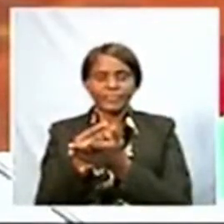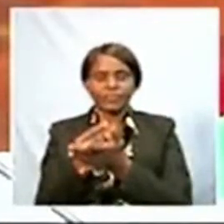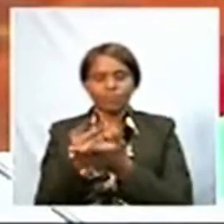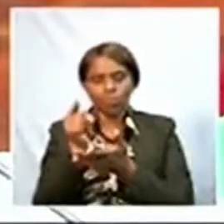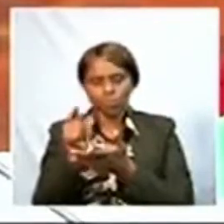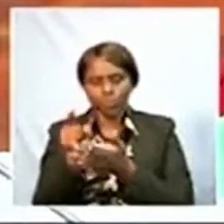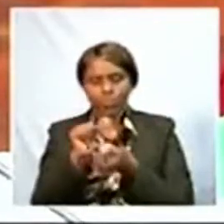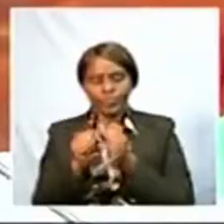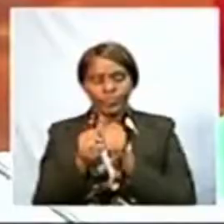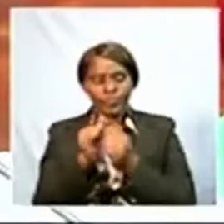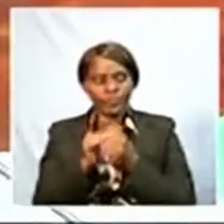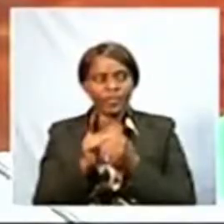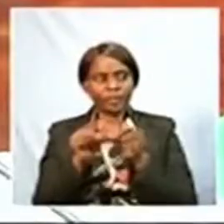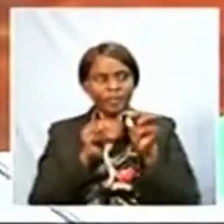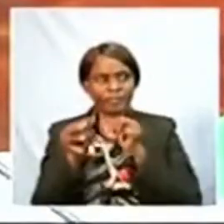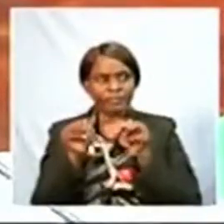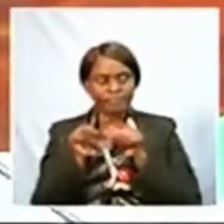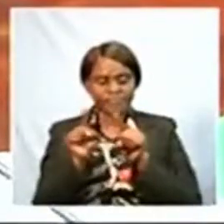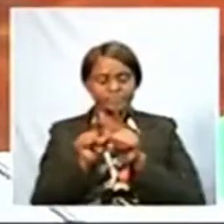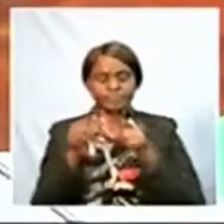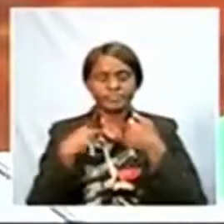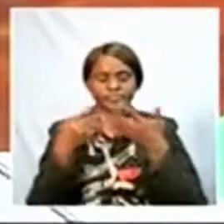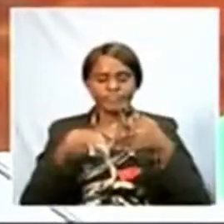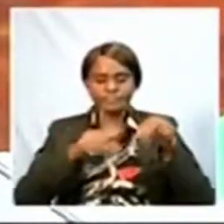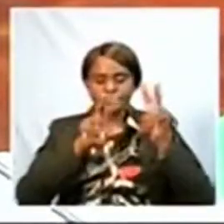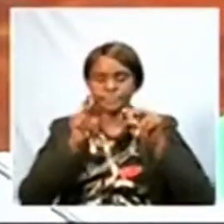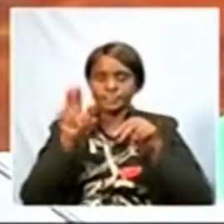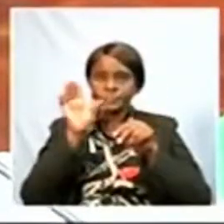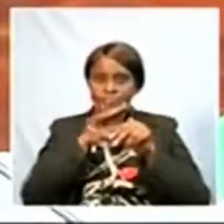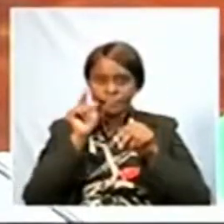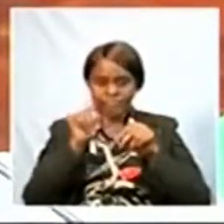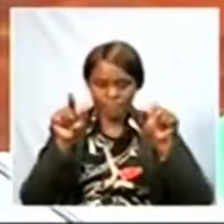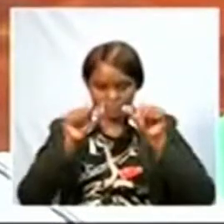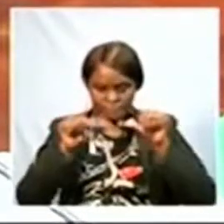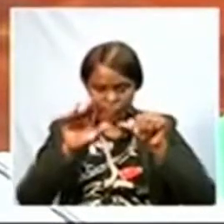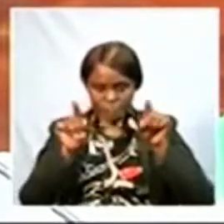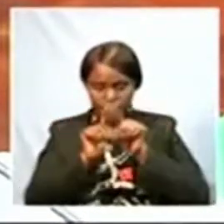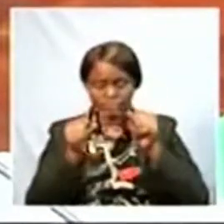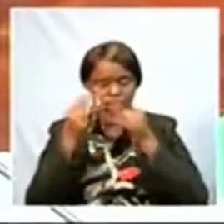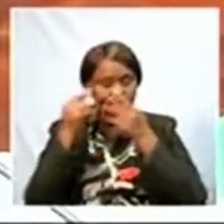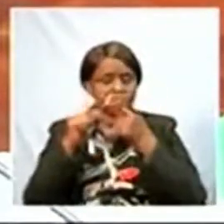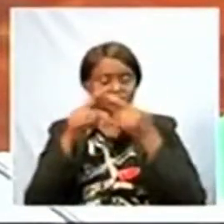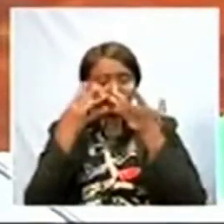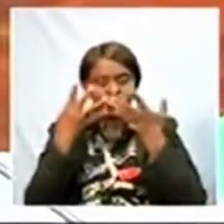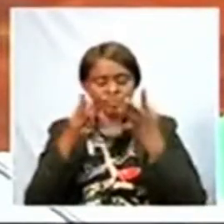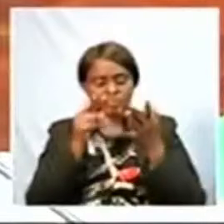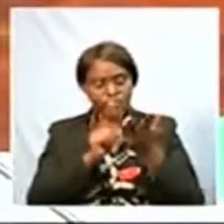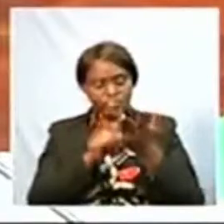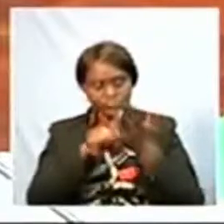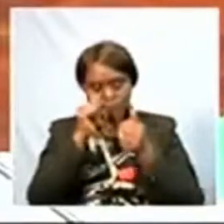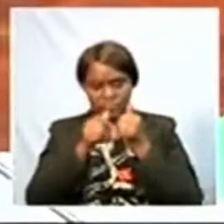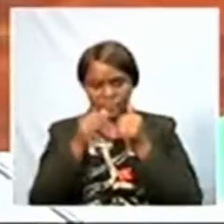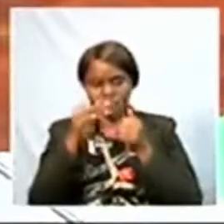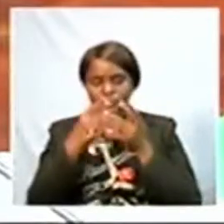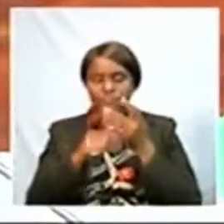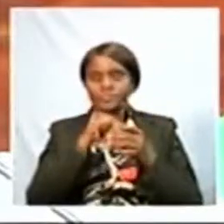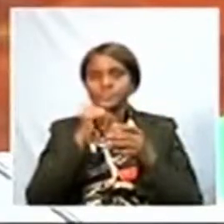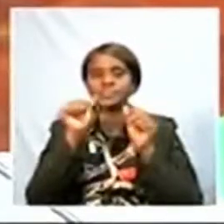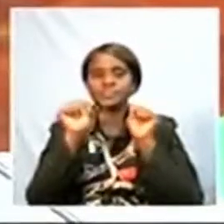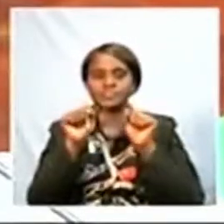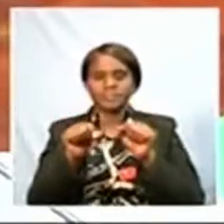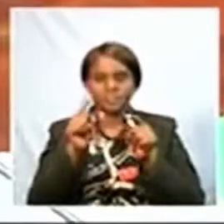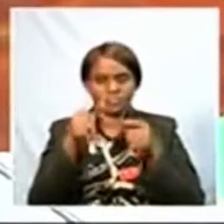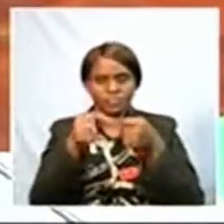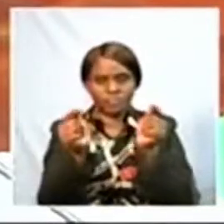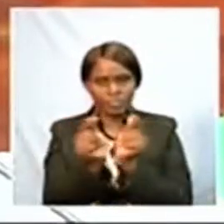Cause of query. Management acknowledges the observations of the auditors and wishes to state that this was due to inability of